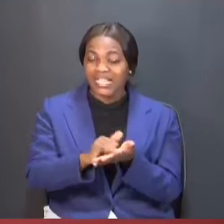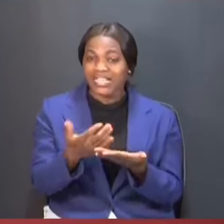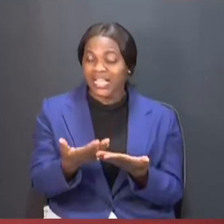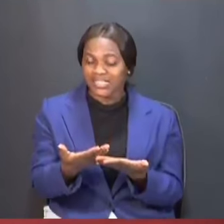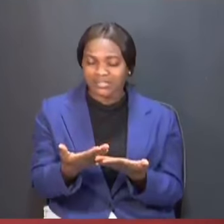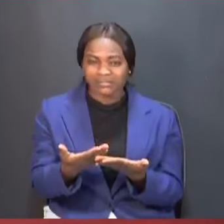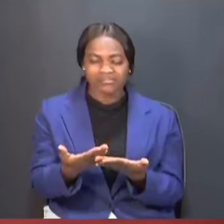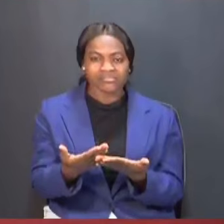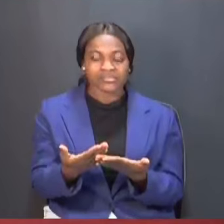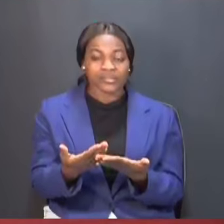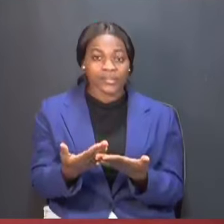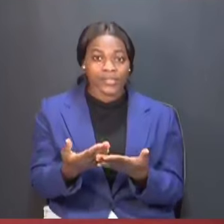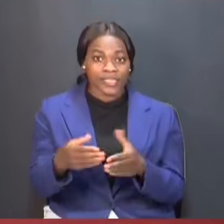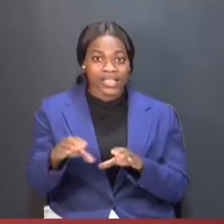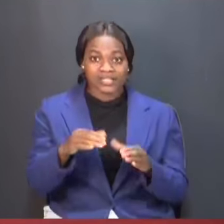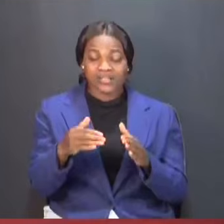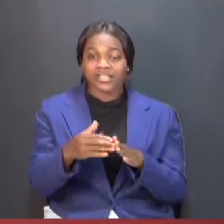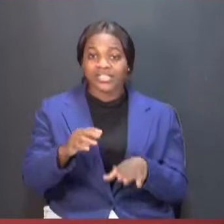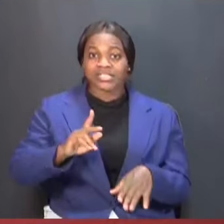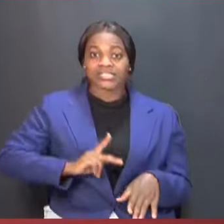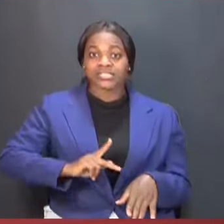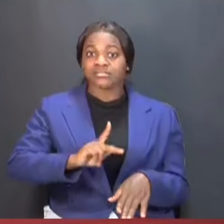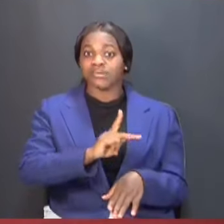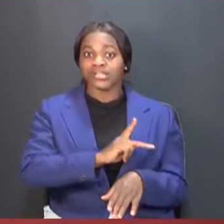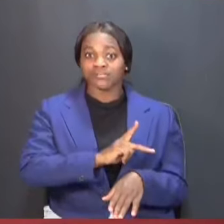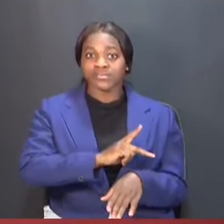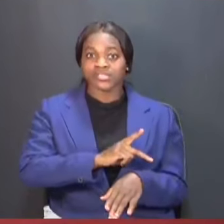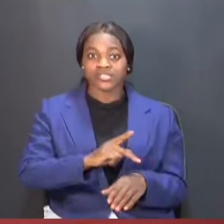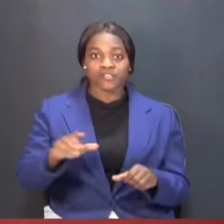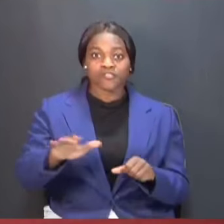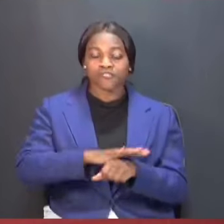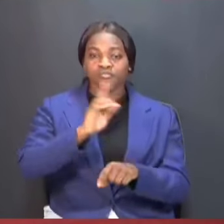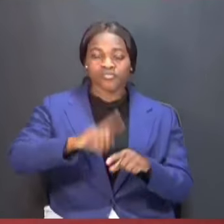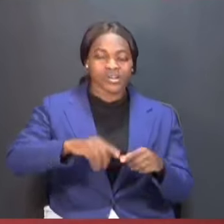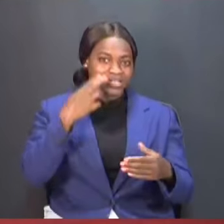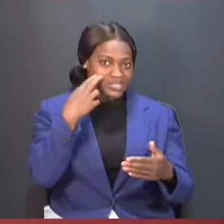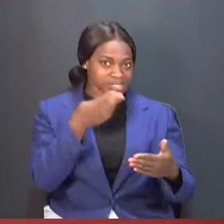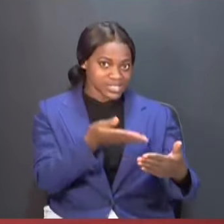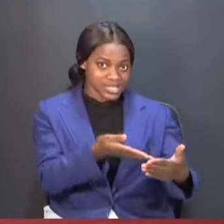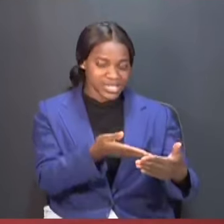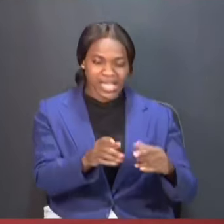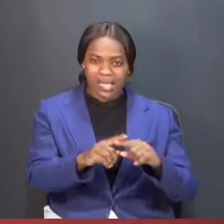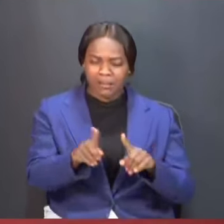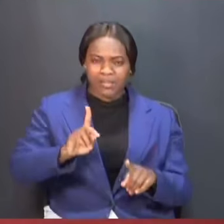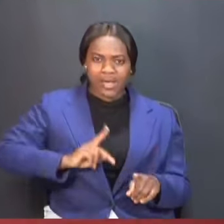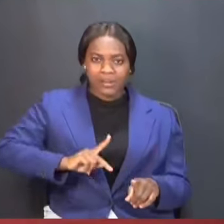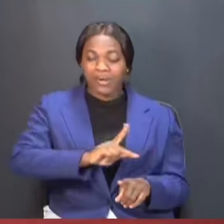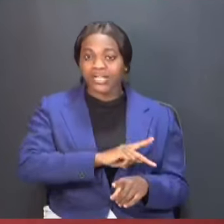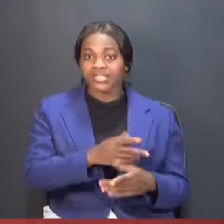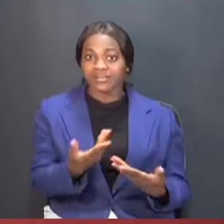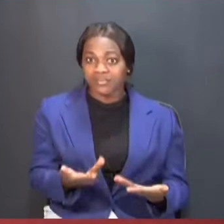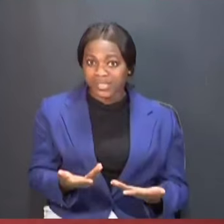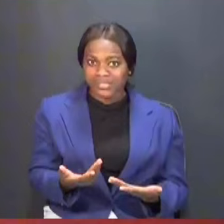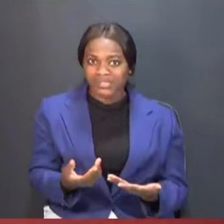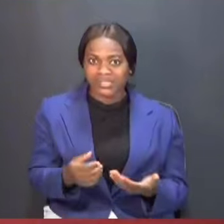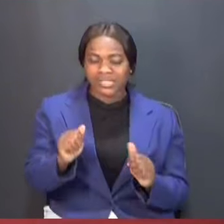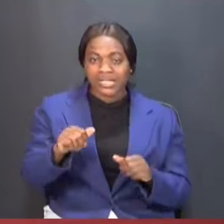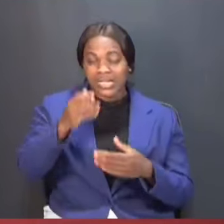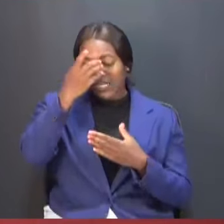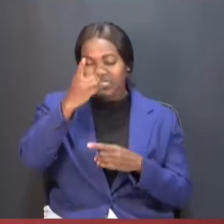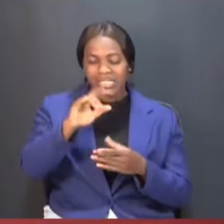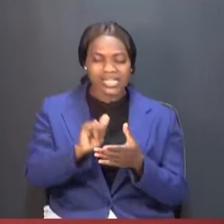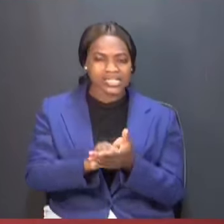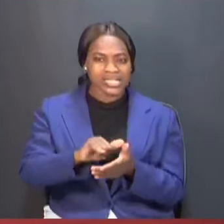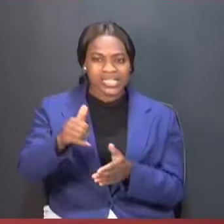exhaustive. Parliament retains the right to treat as contempt any act that impedes its functions